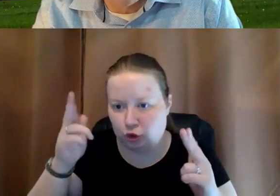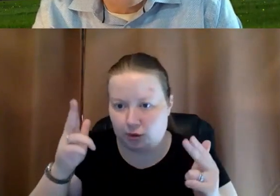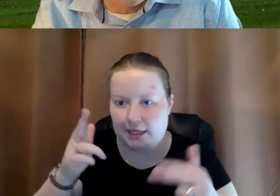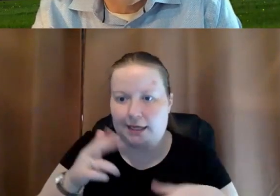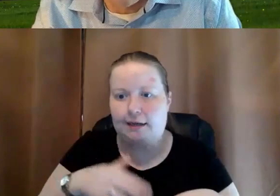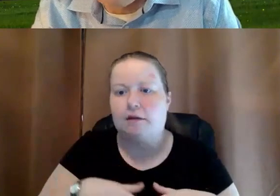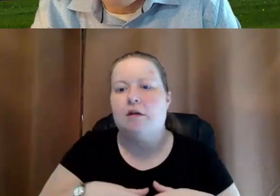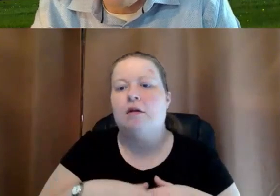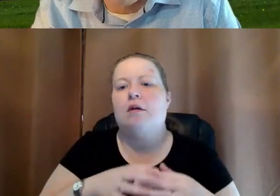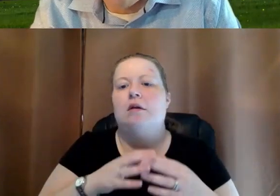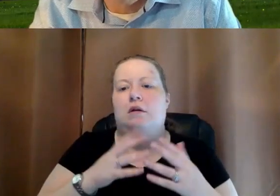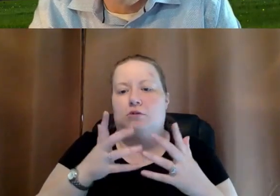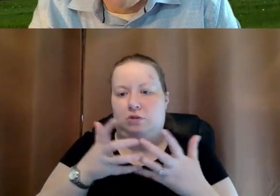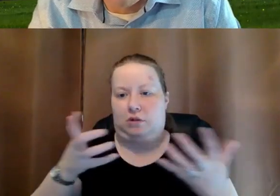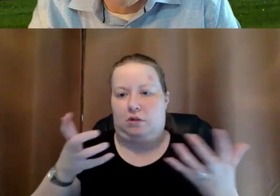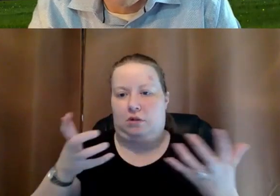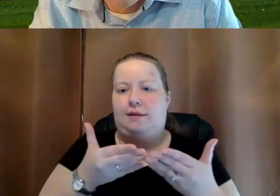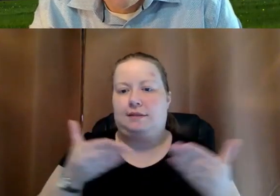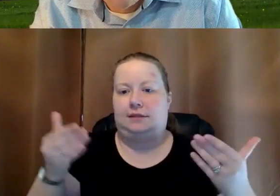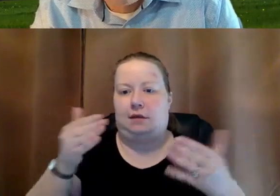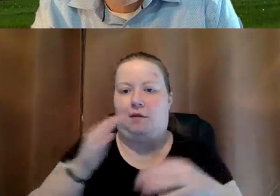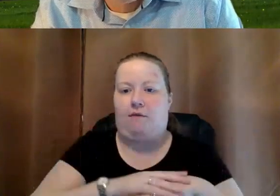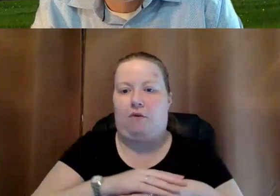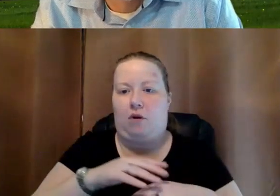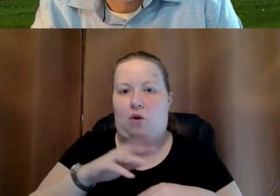Arduino is very similar. There's a lot of stuff on Raspberry Pi.